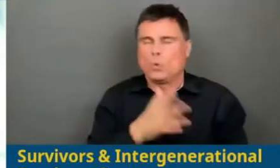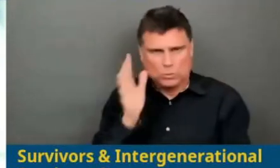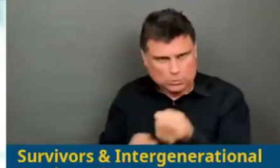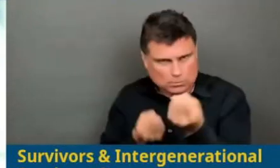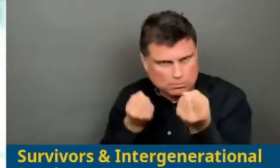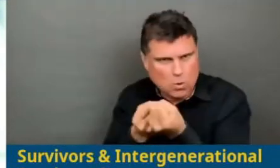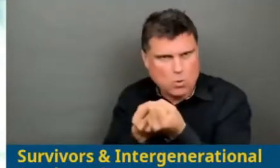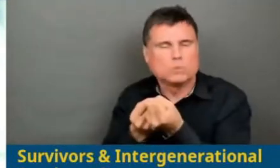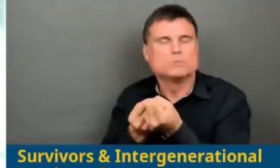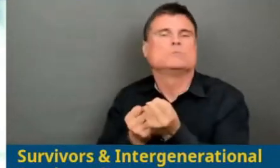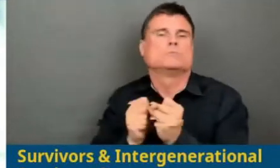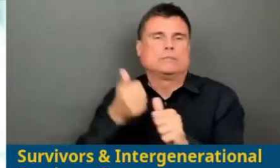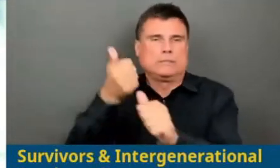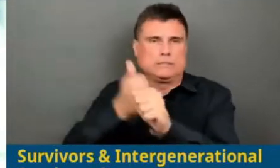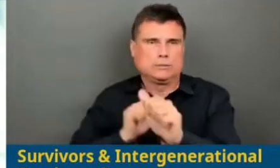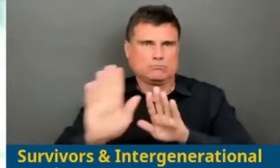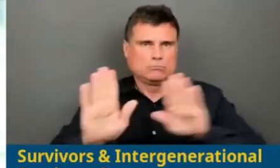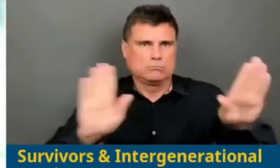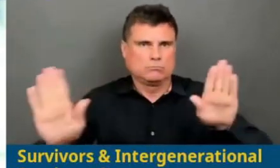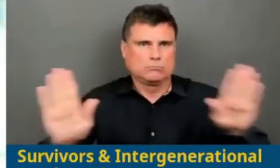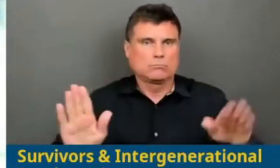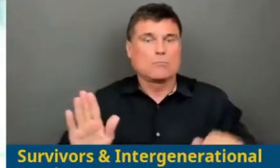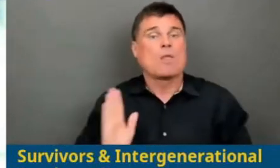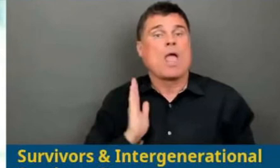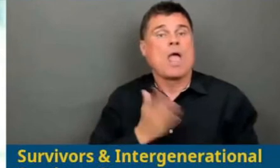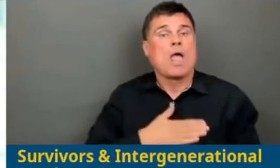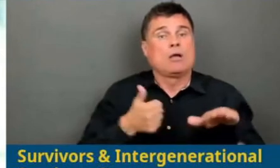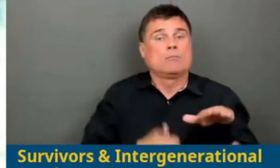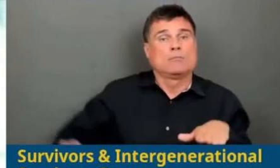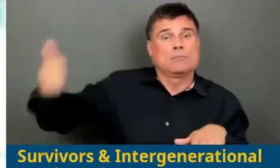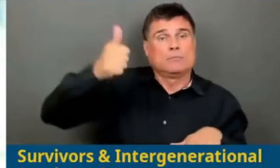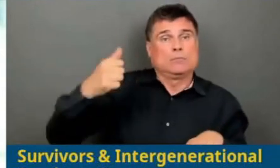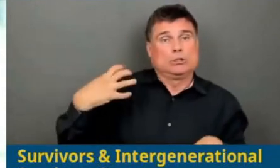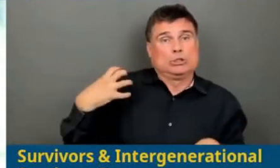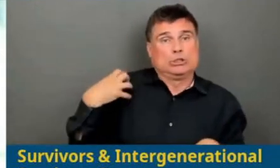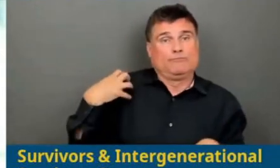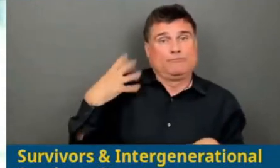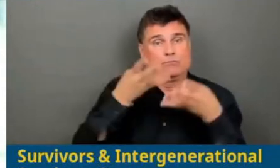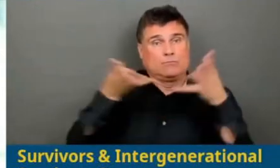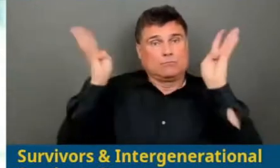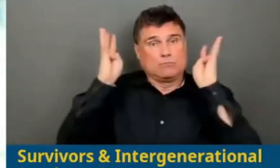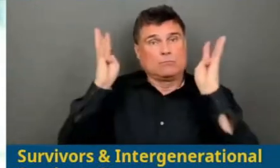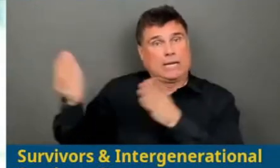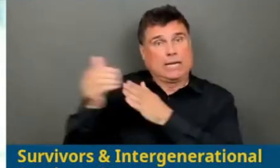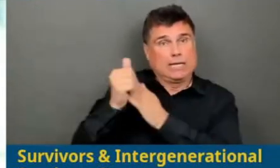To our chiefs, our leaders, to the public,